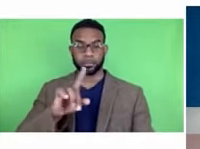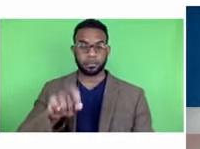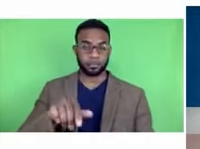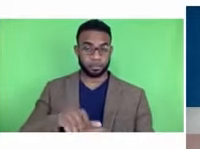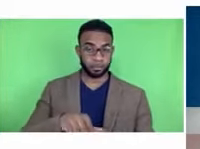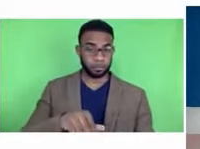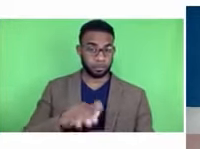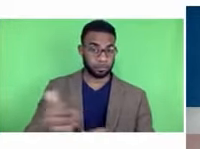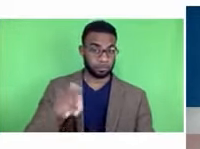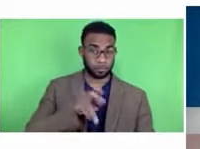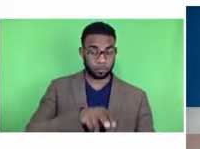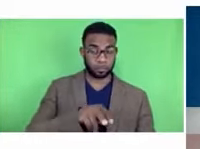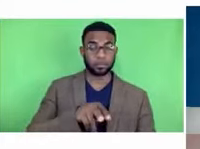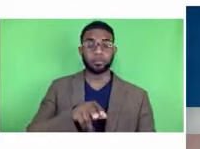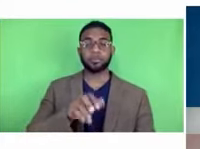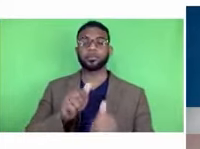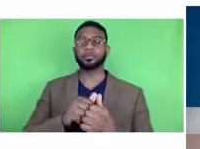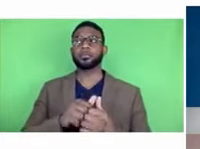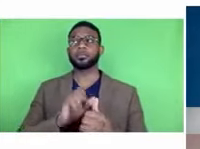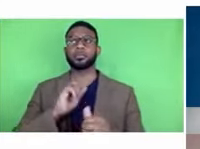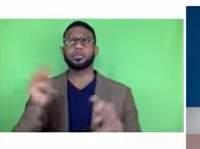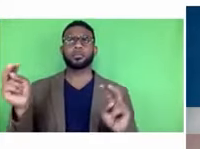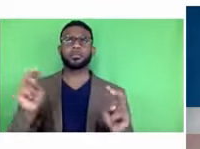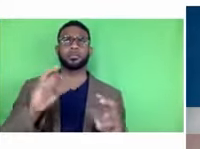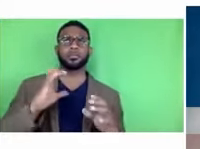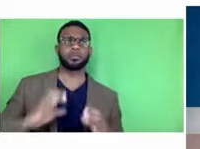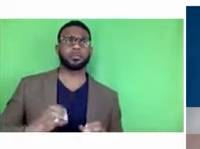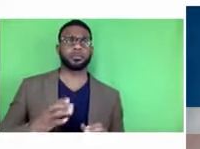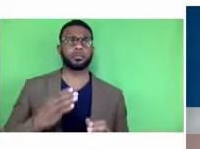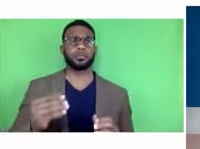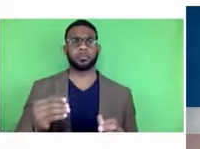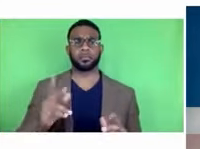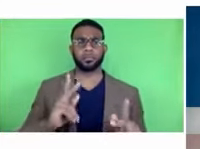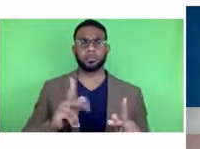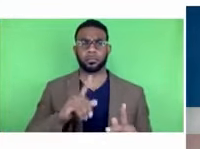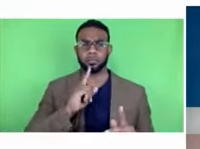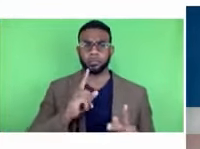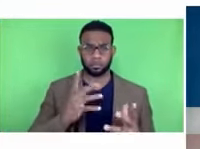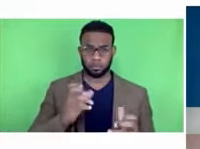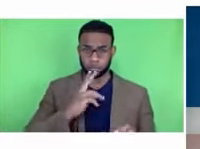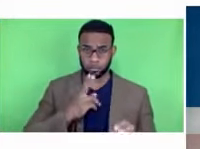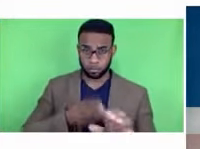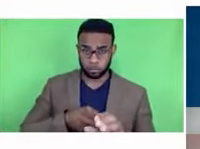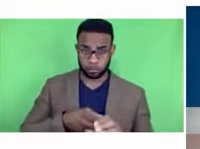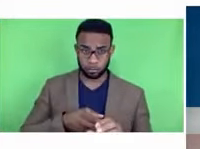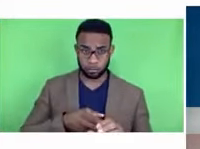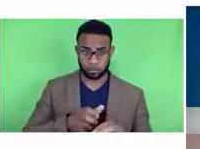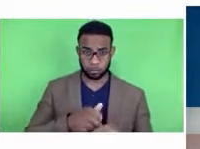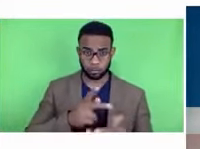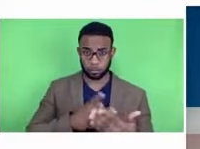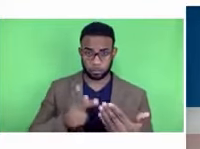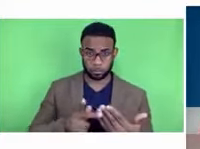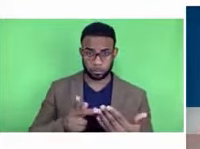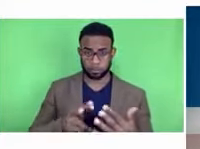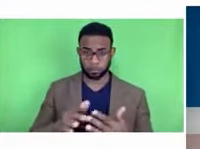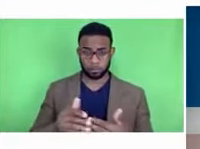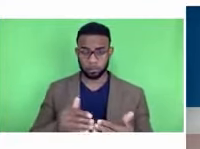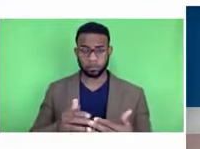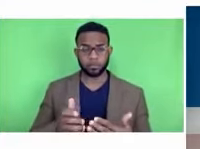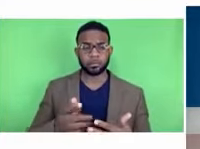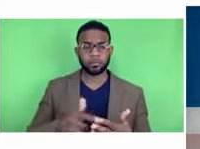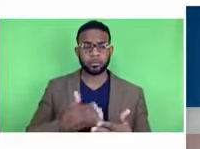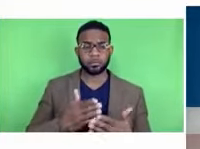the other end of the table there, with when we're looking at clients and people that are wanting to participate in programs and whatnot, you know, what are some